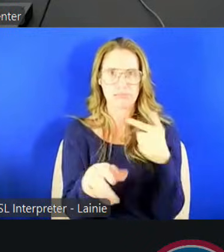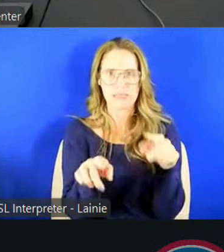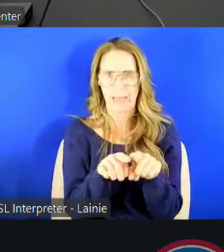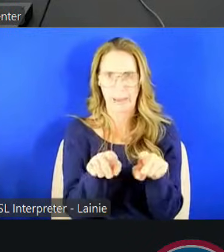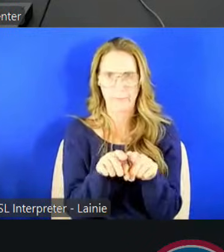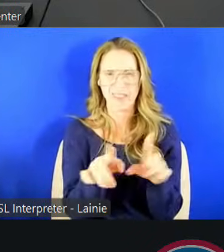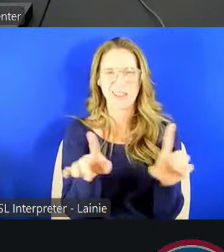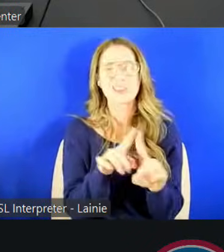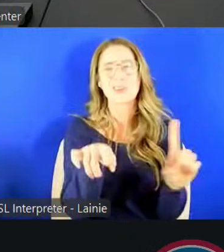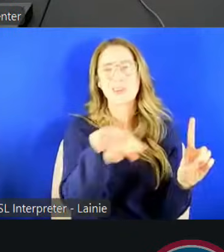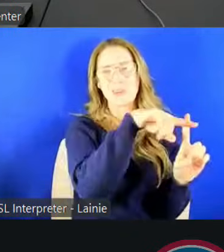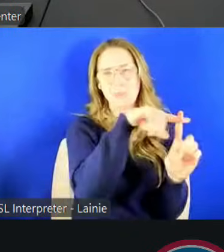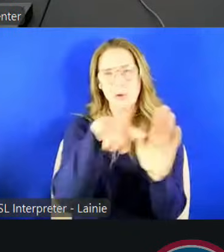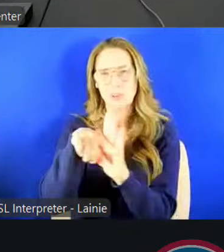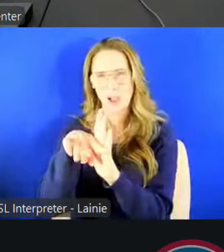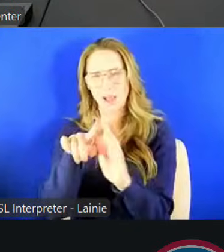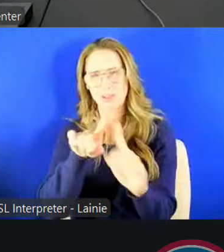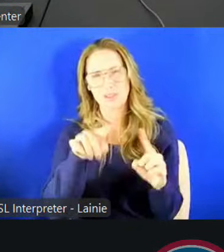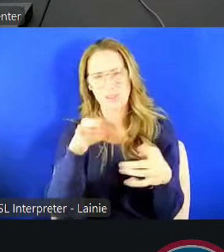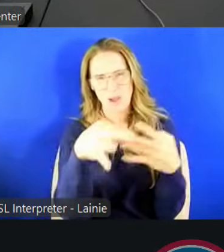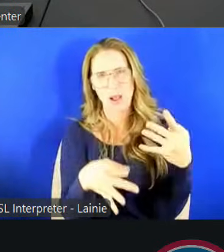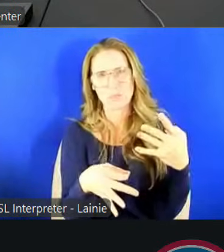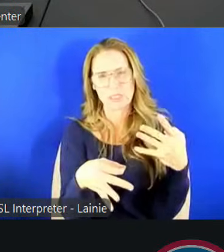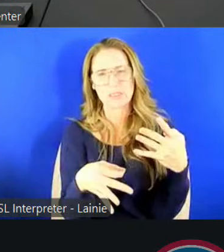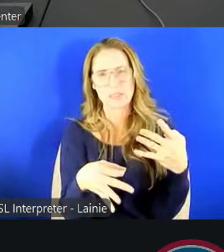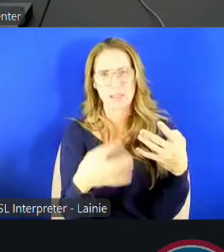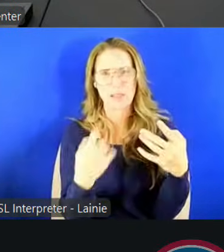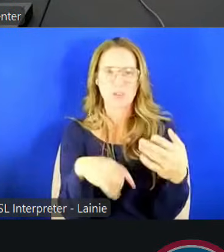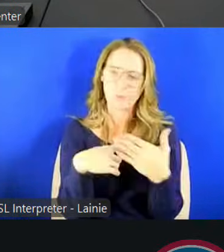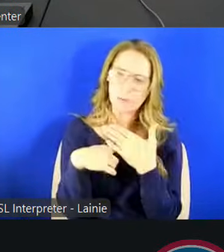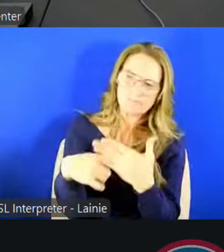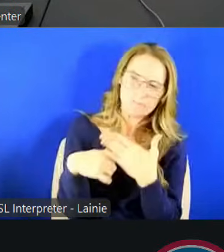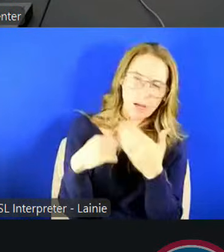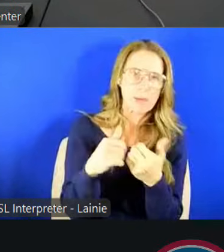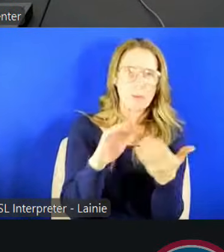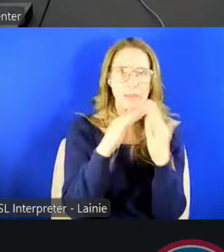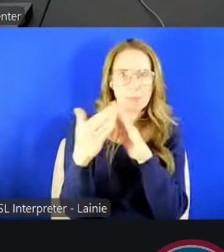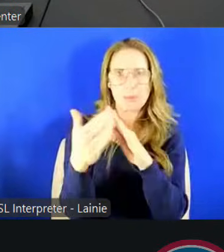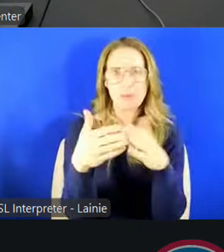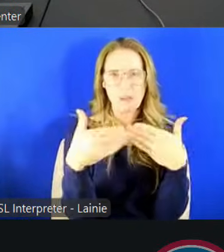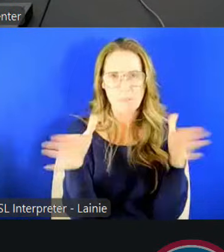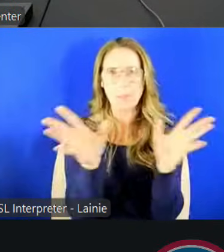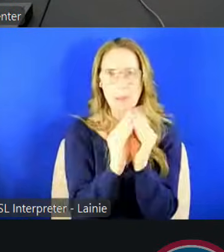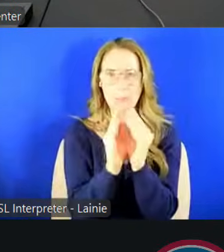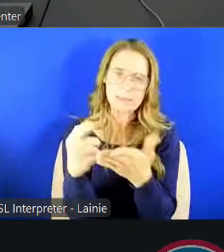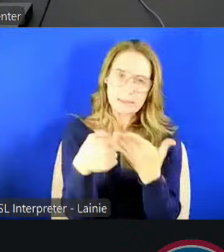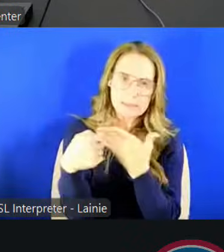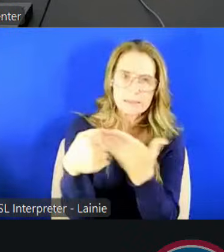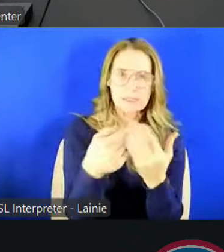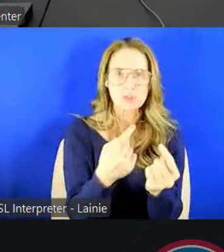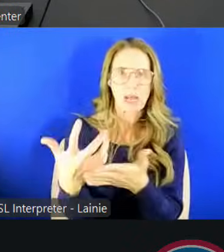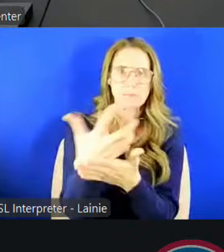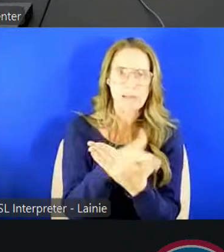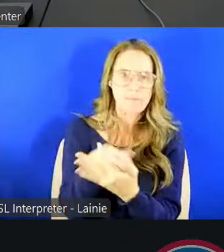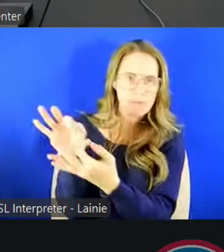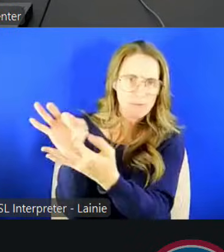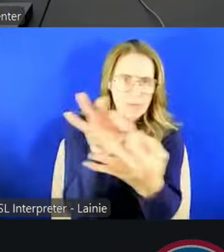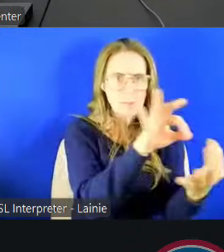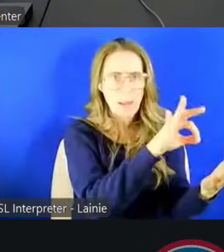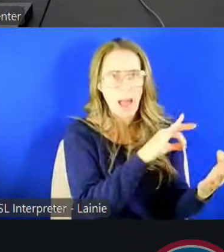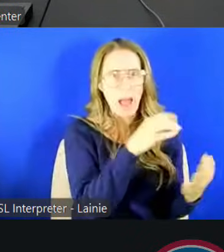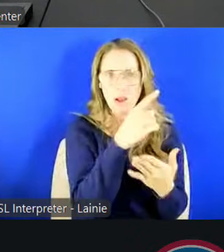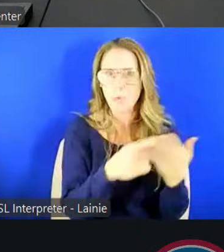to the different alternatives. And that's what we've been talking with the community with at these public meetings and trying to get the feedback in here, what works